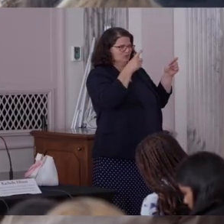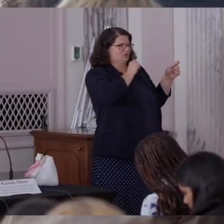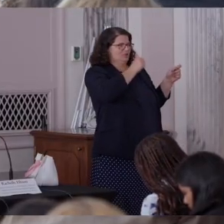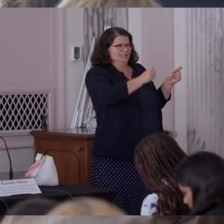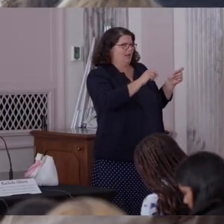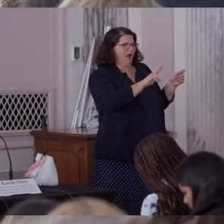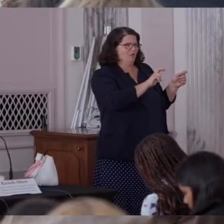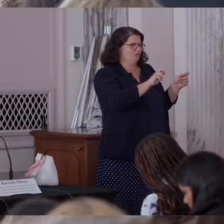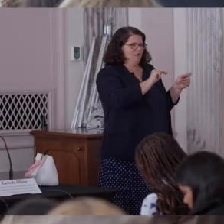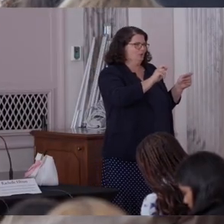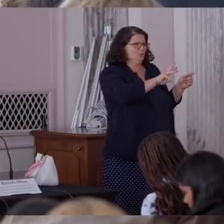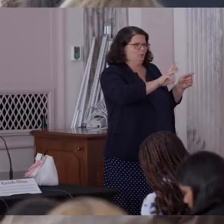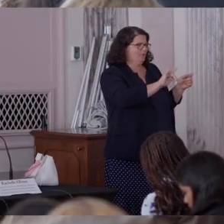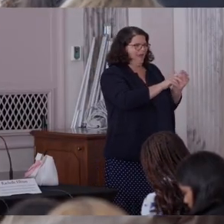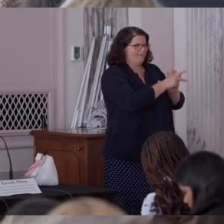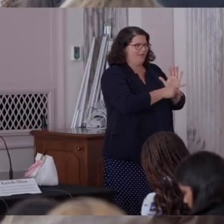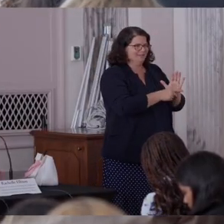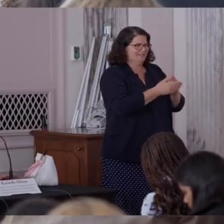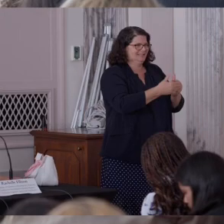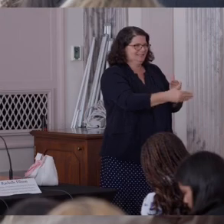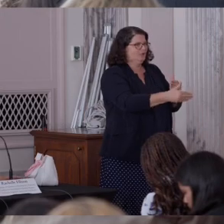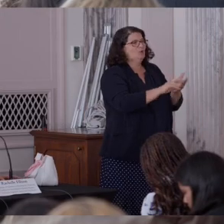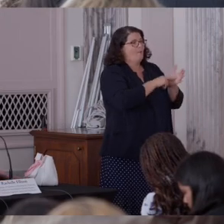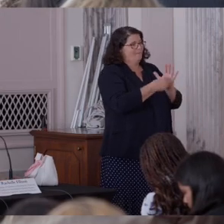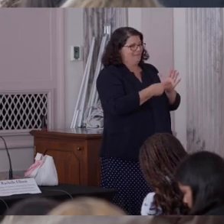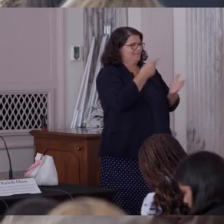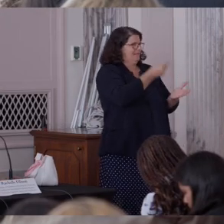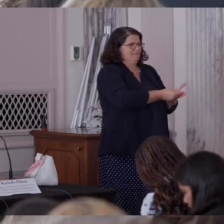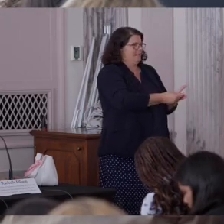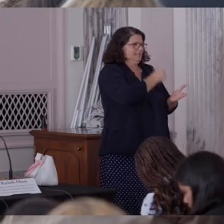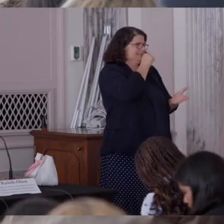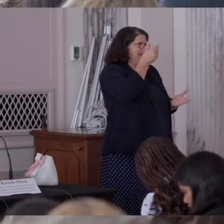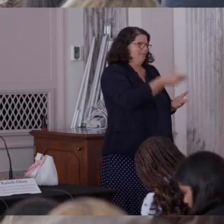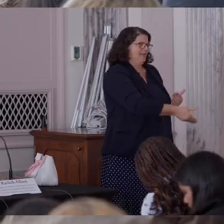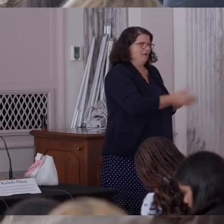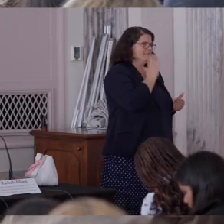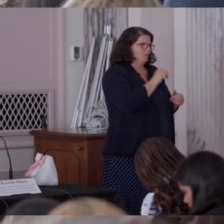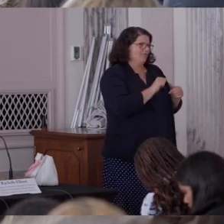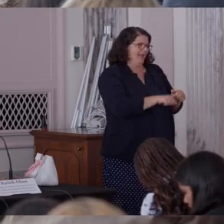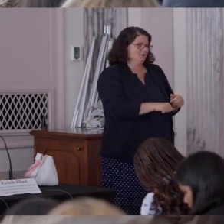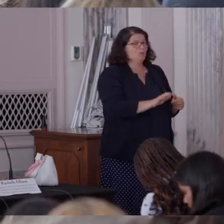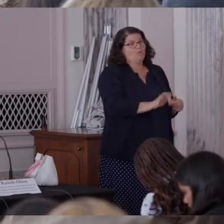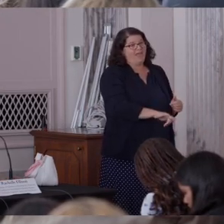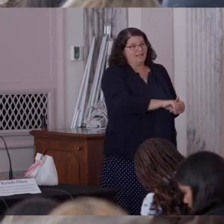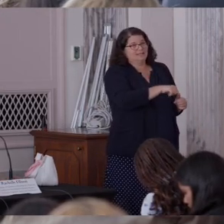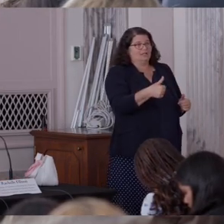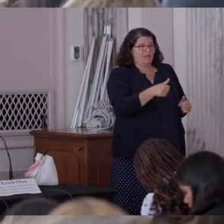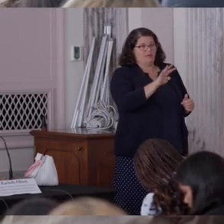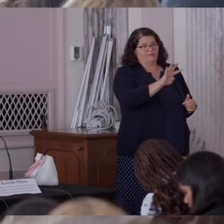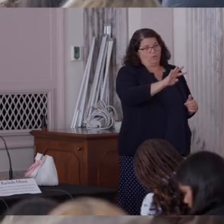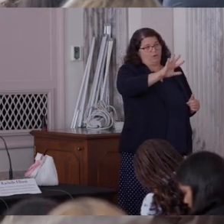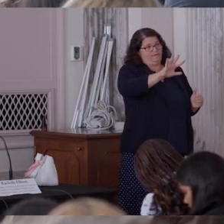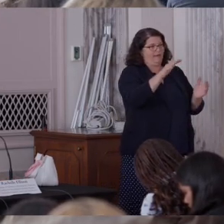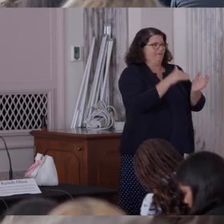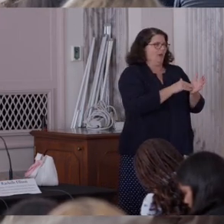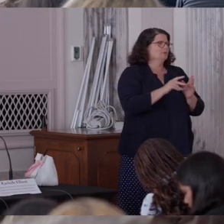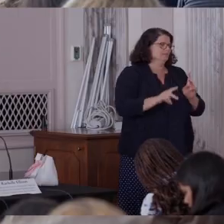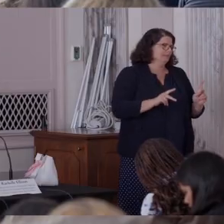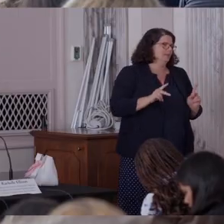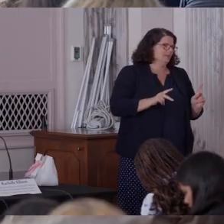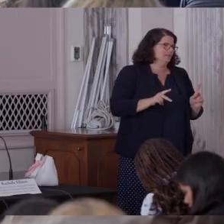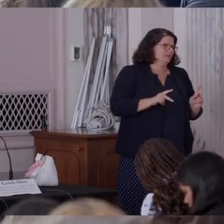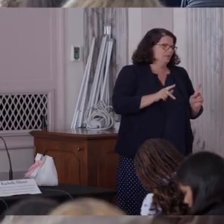get reallocated those funds. So those people, about 45,000,